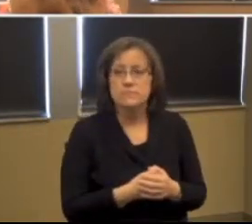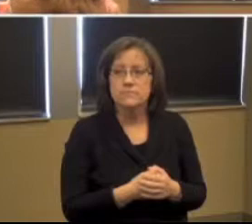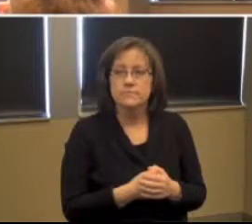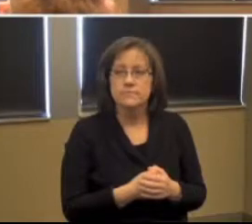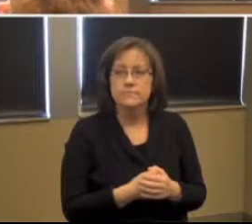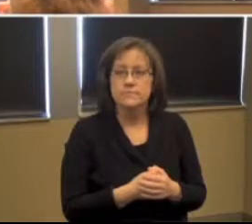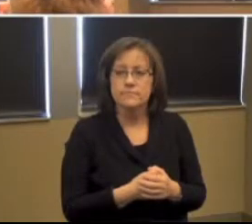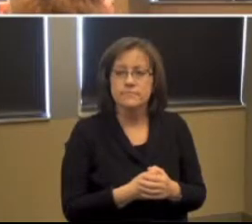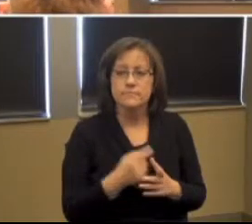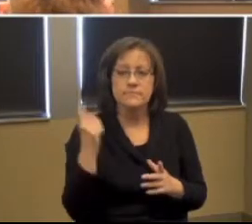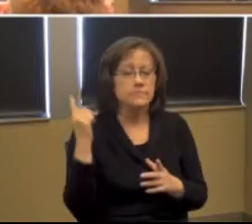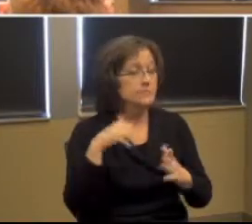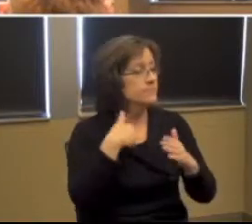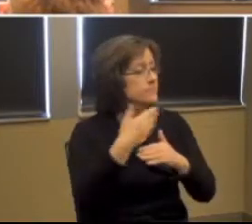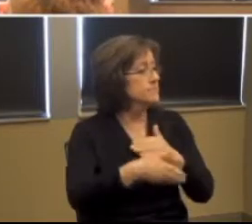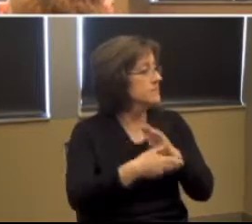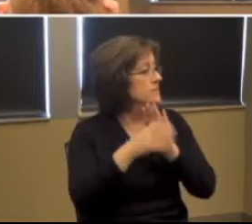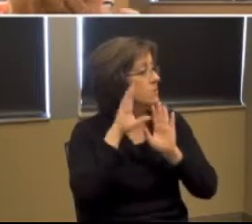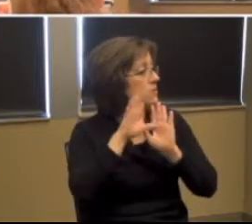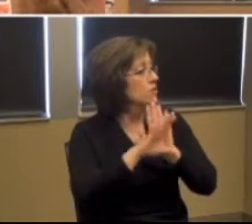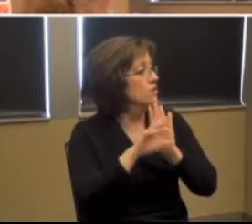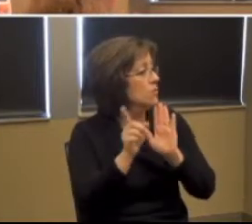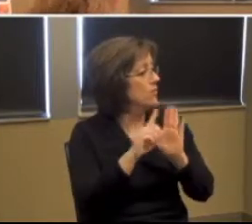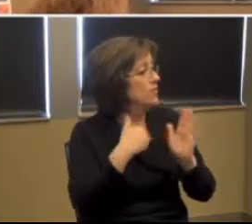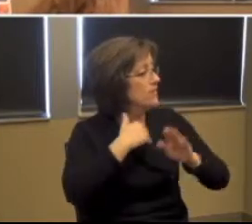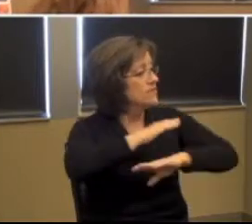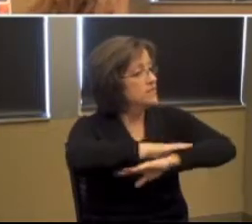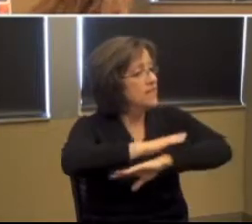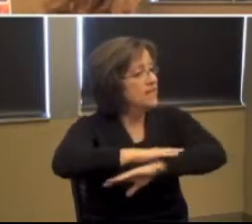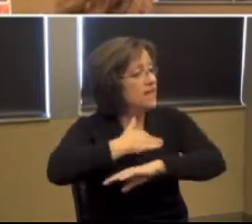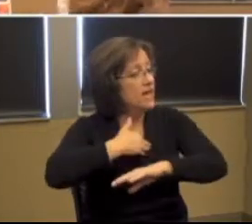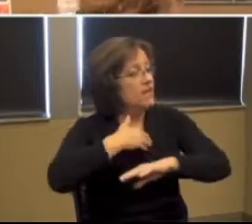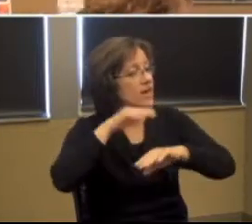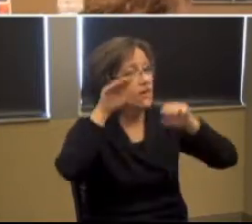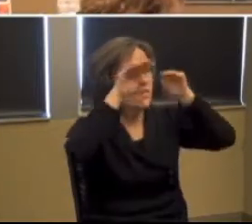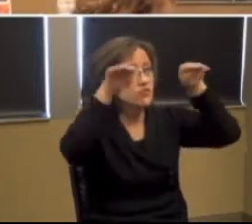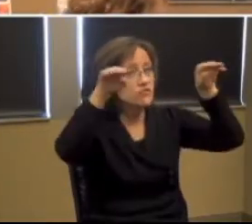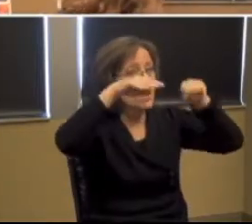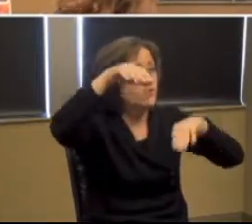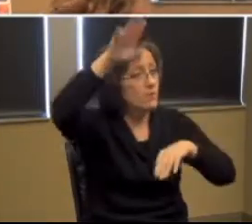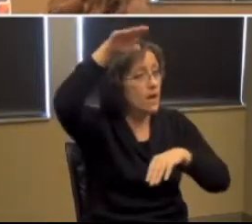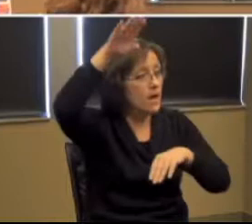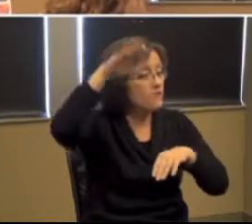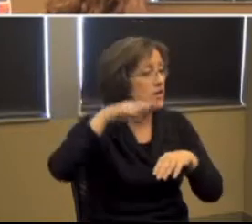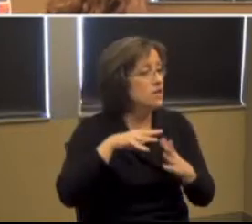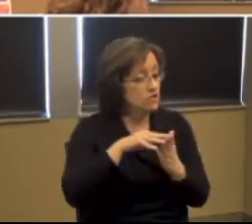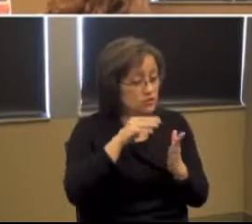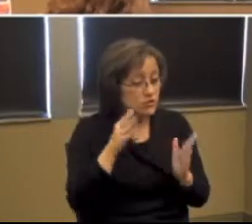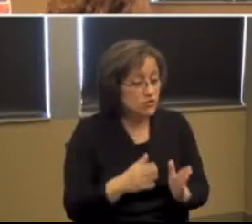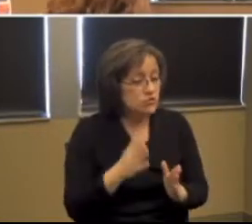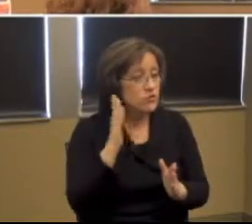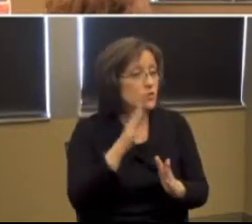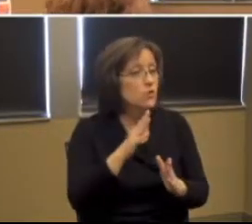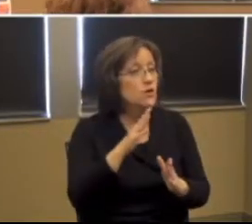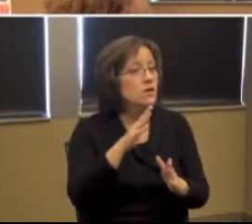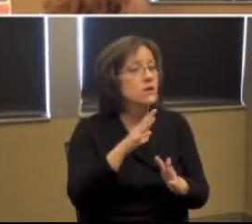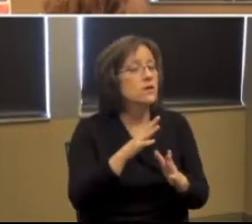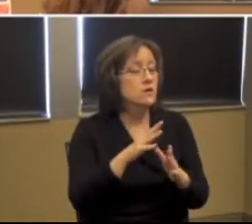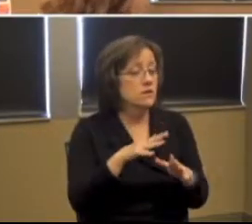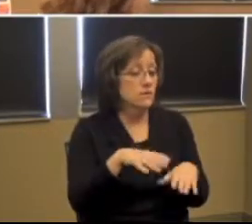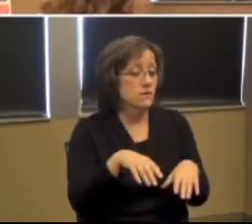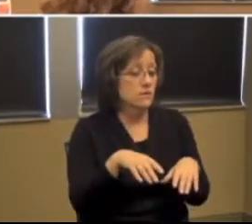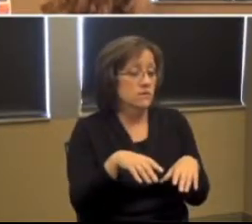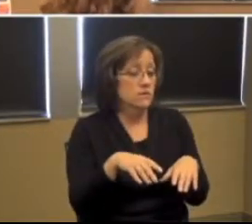next picture is where they have the desks that have the little shelf up above, and so the student will take the